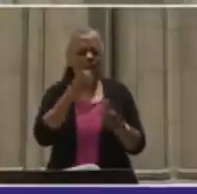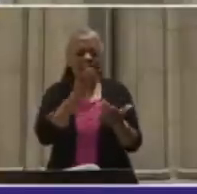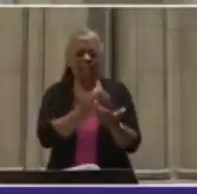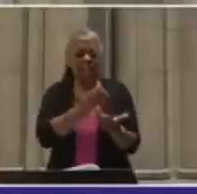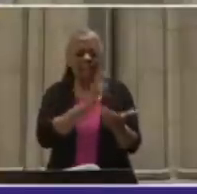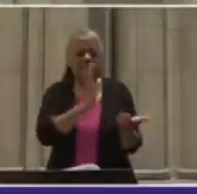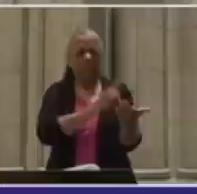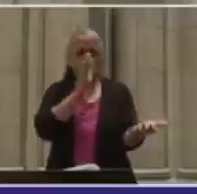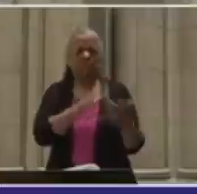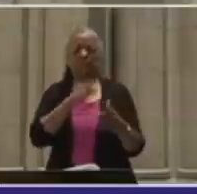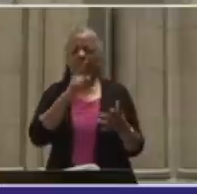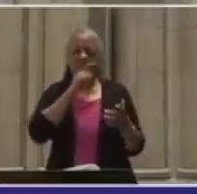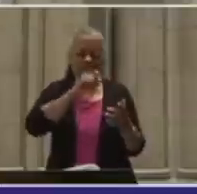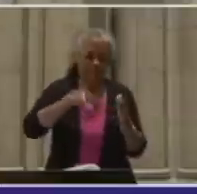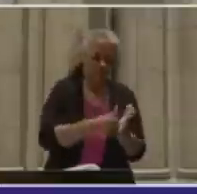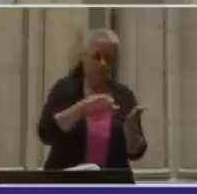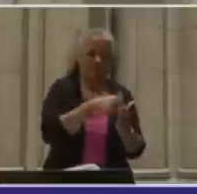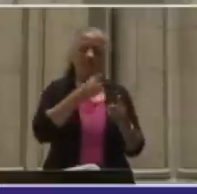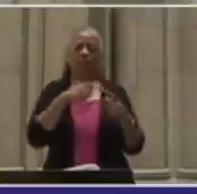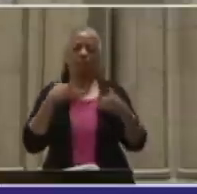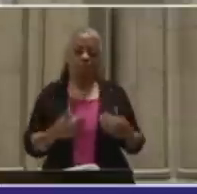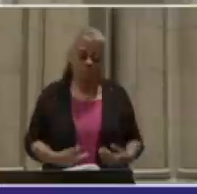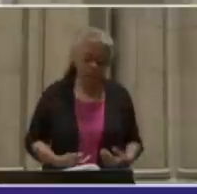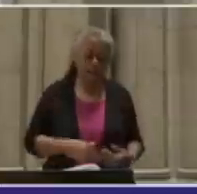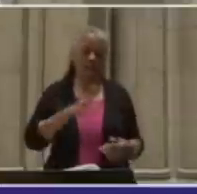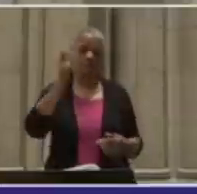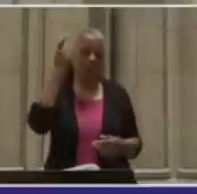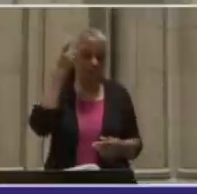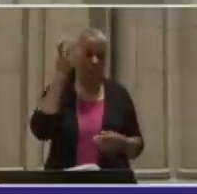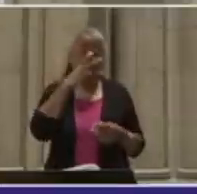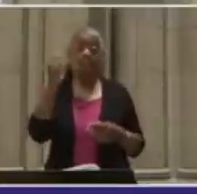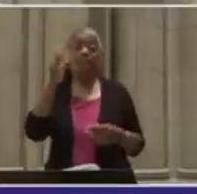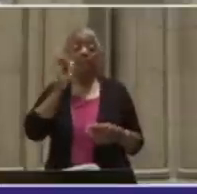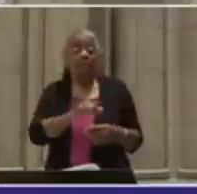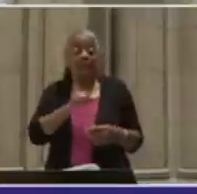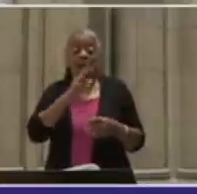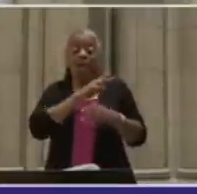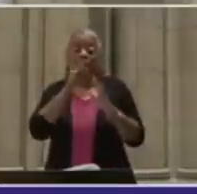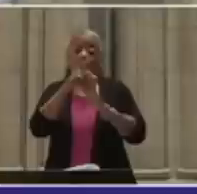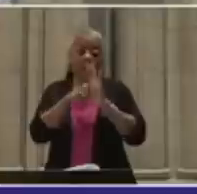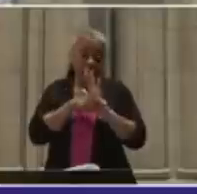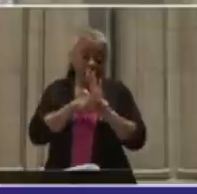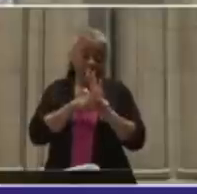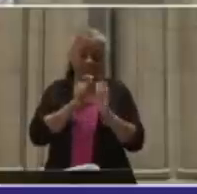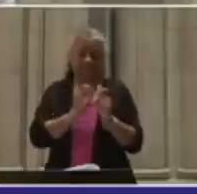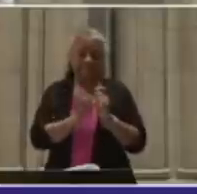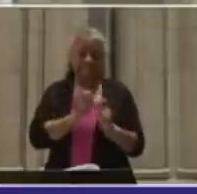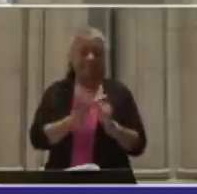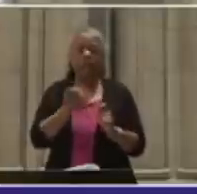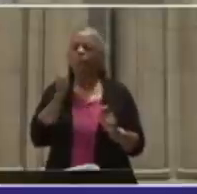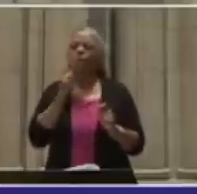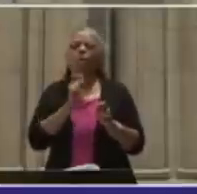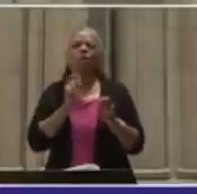economic exploitation, carved them out into the body politic. And because of this, policy tinkering will not heal